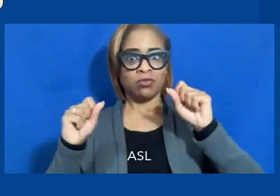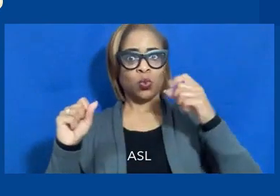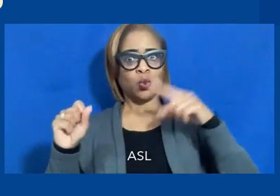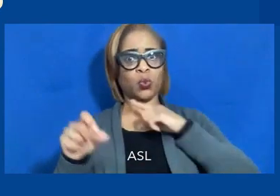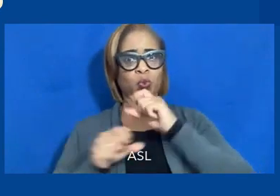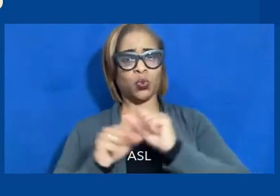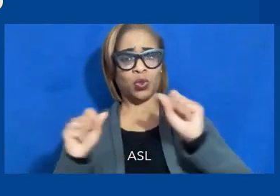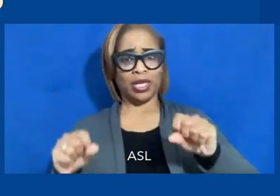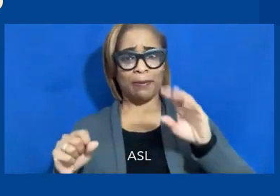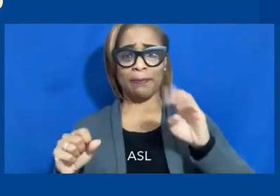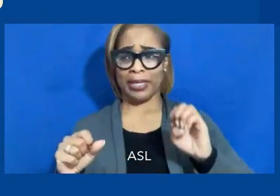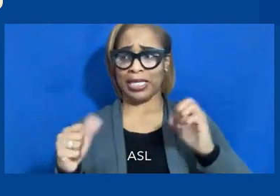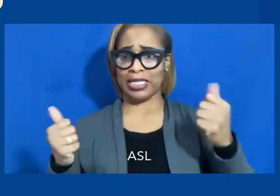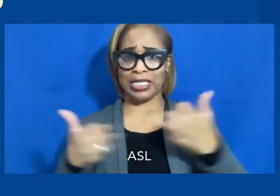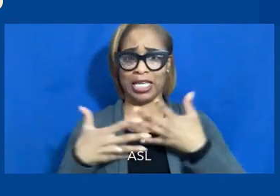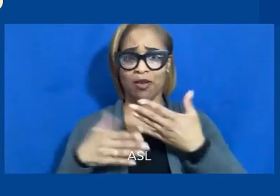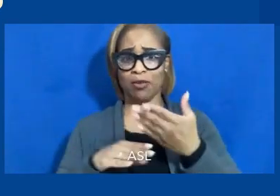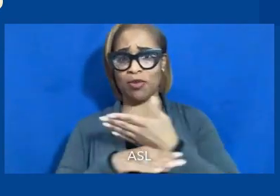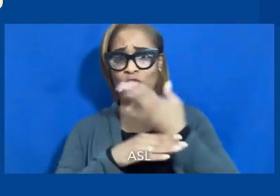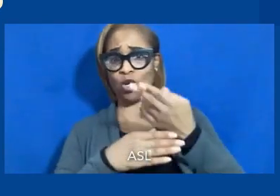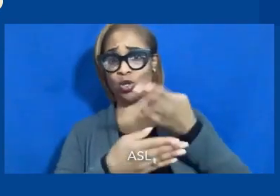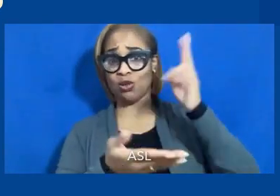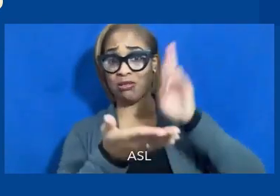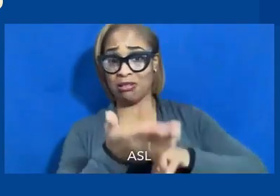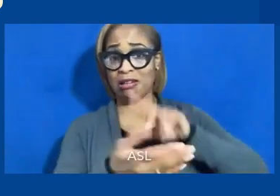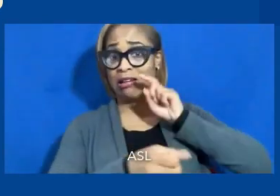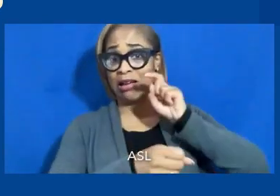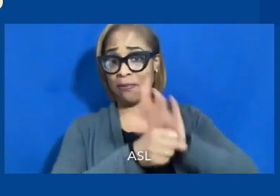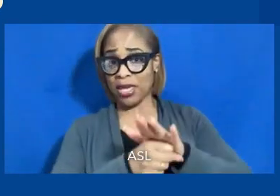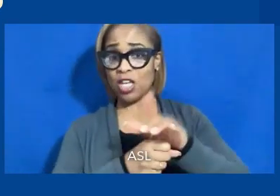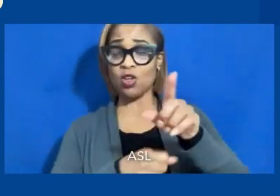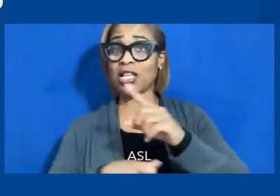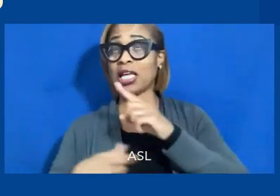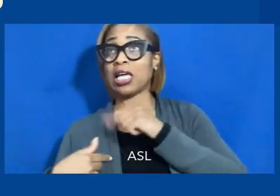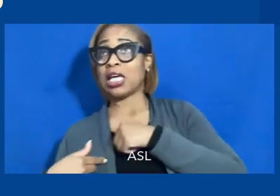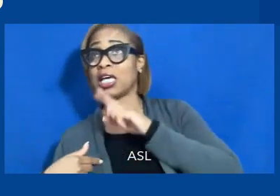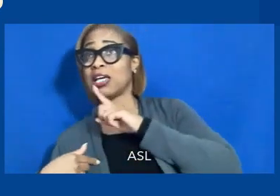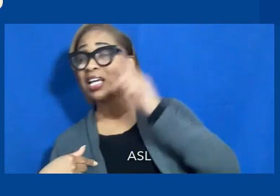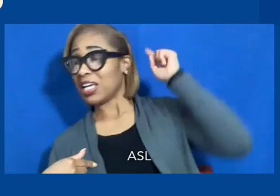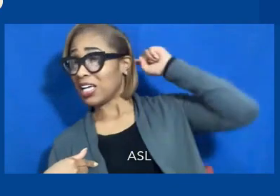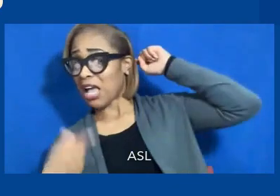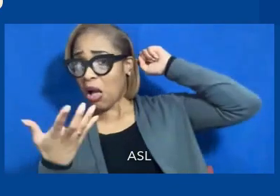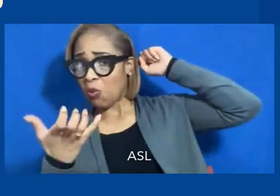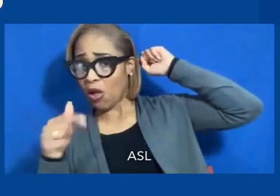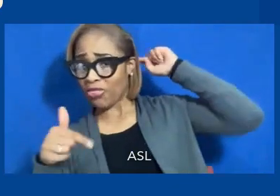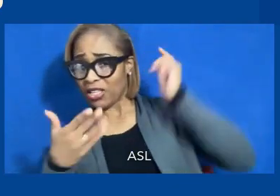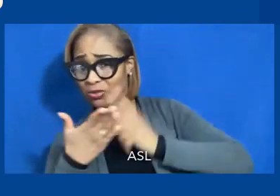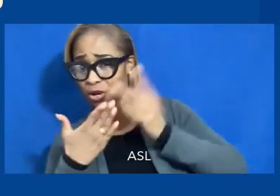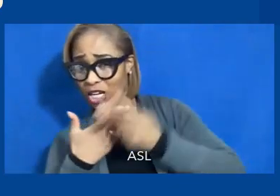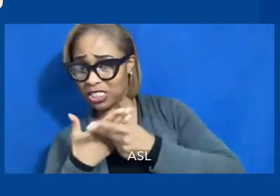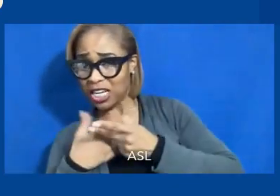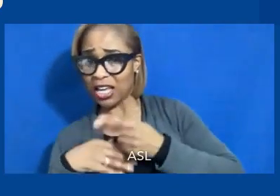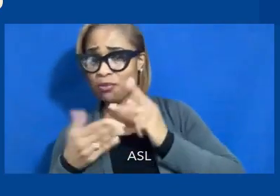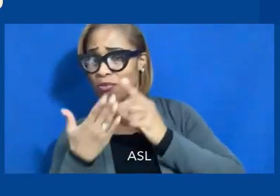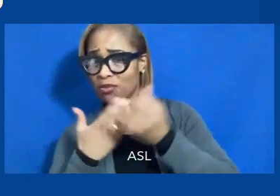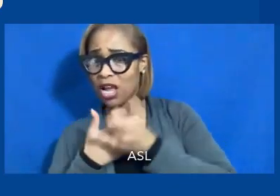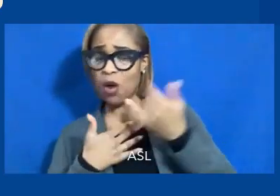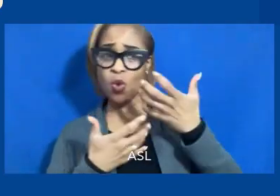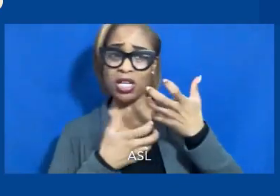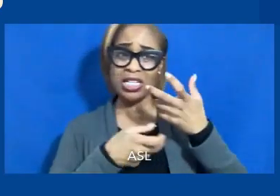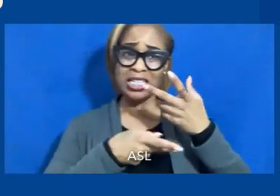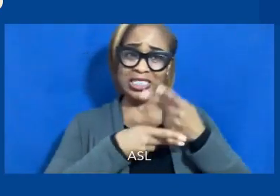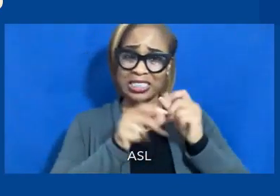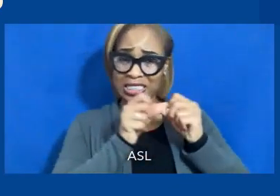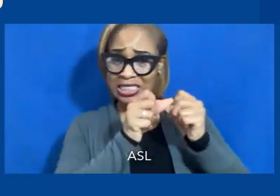you've signed on the dotted line and you're like, I really want this project and I really want to keep this relationship, to ask for some of